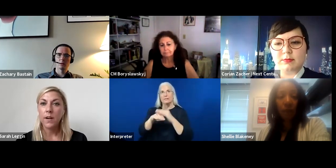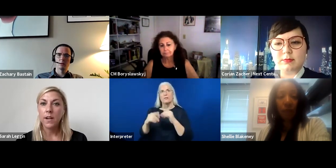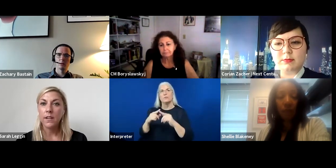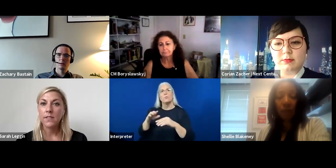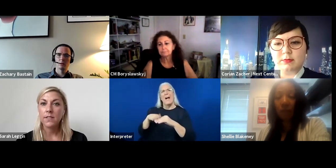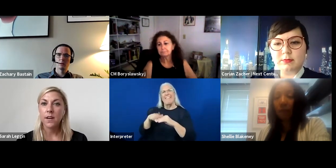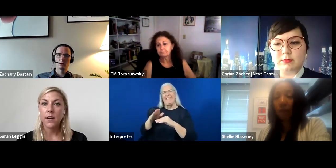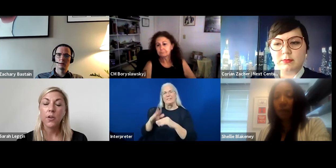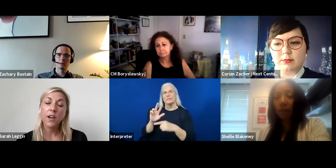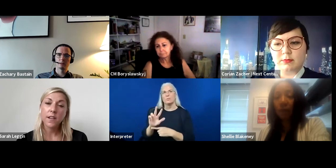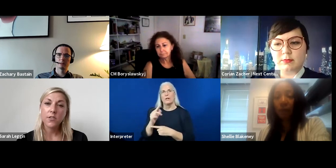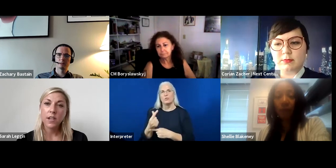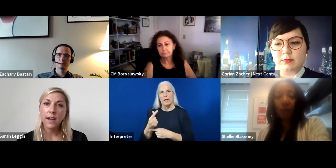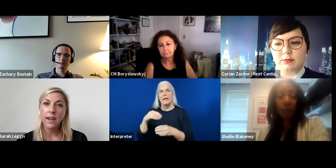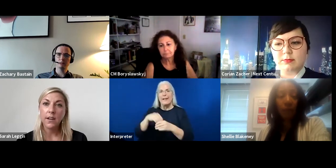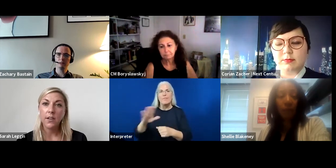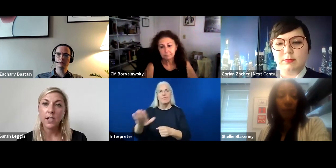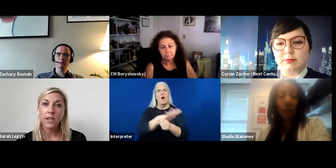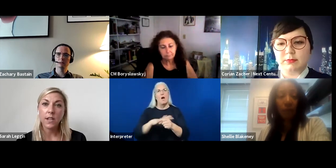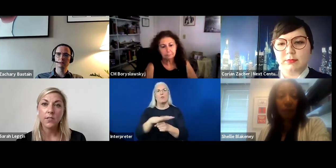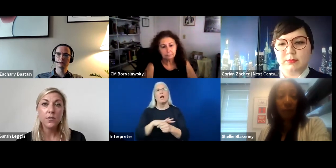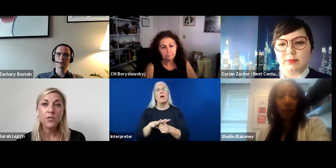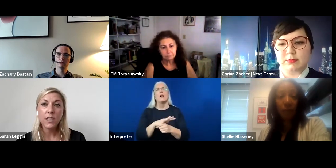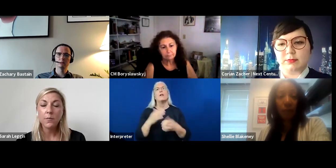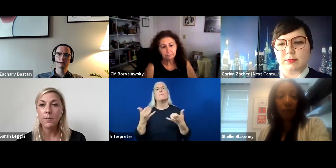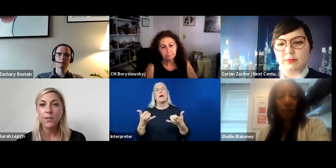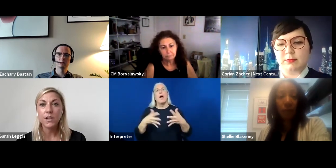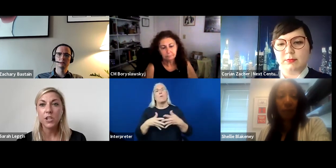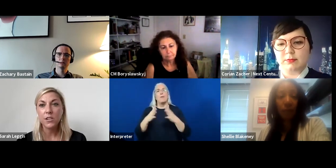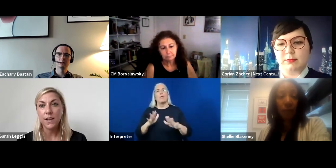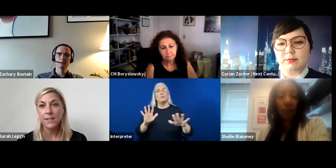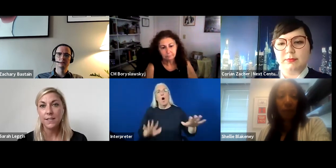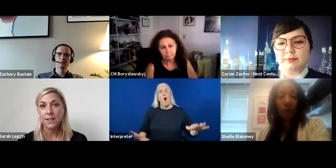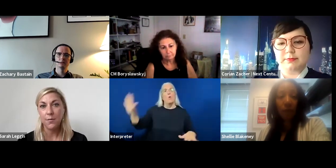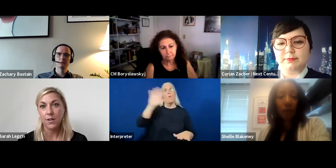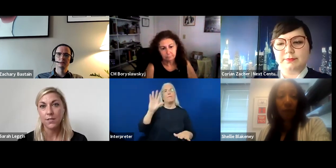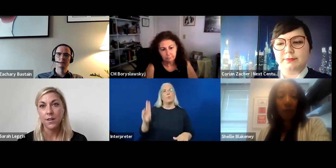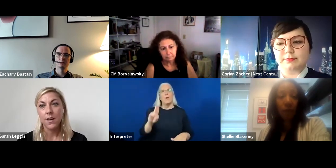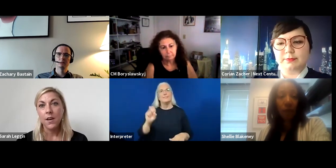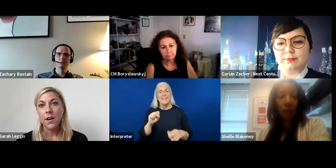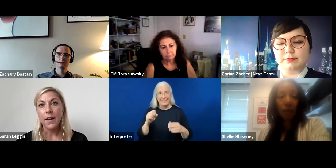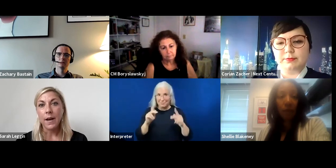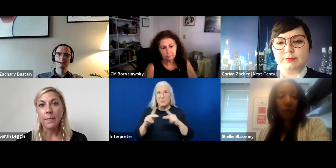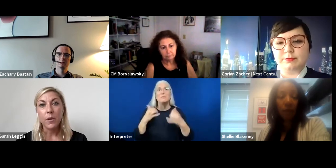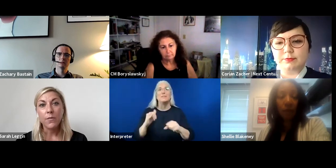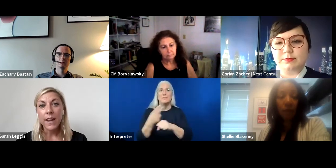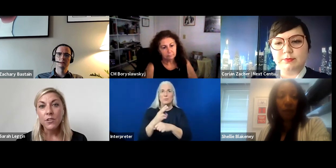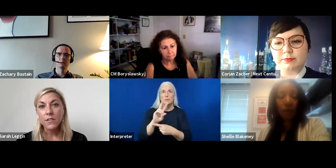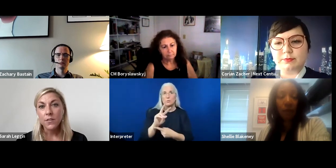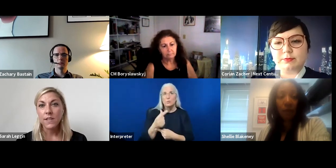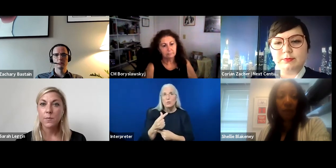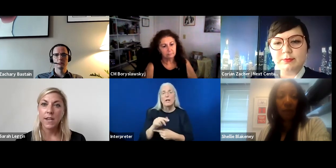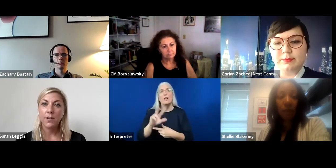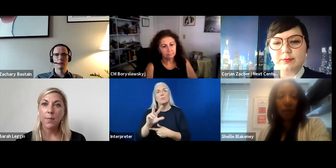still Americans across the country that are using 2G or maybe 3G devices and networks. But with